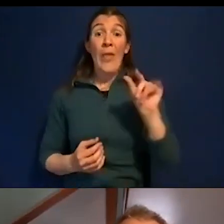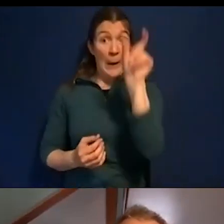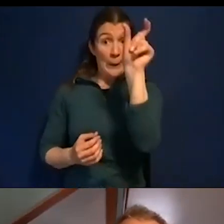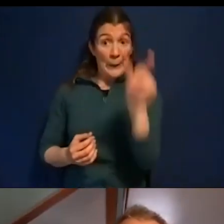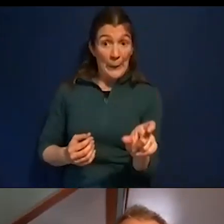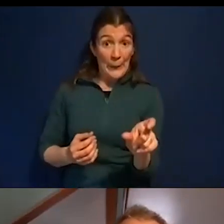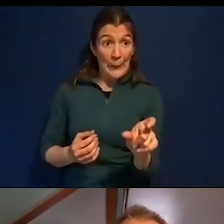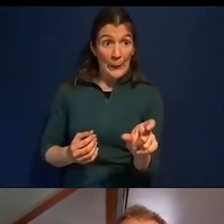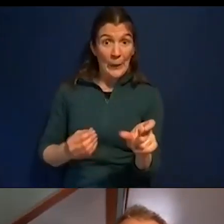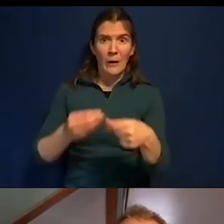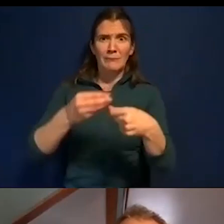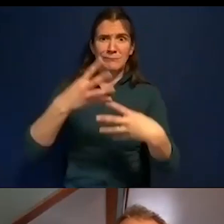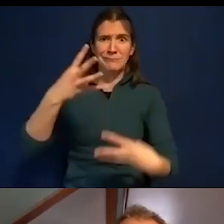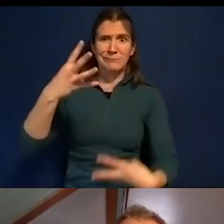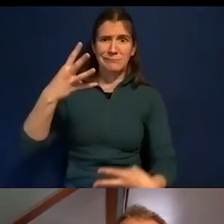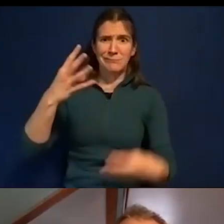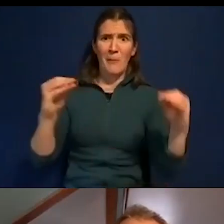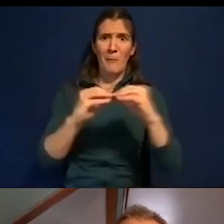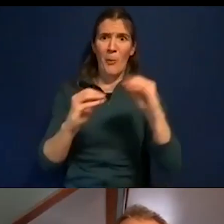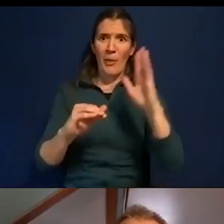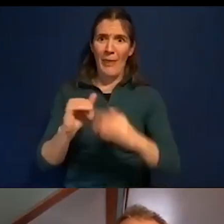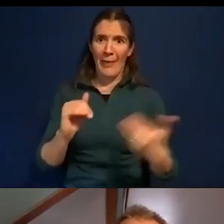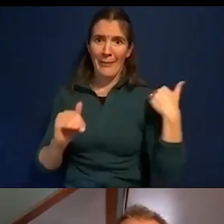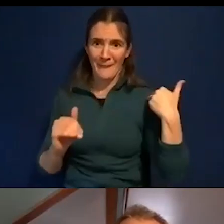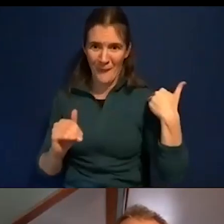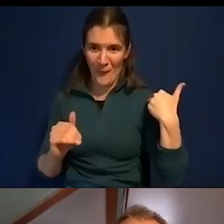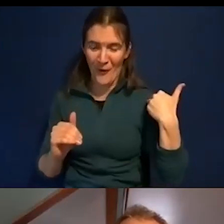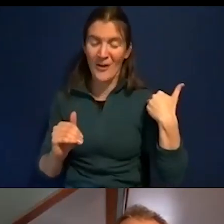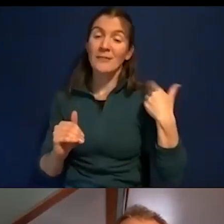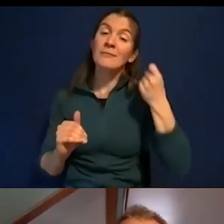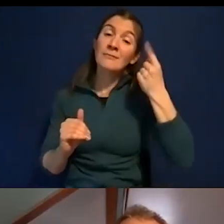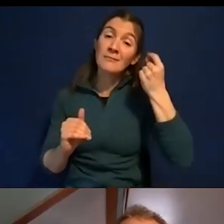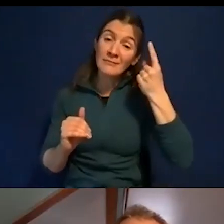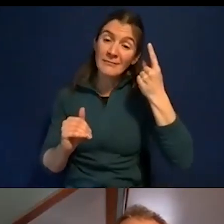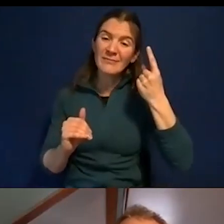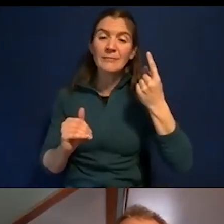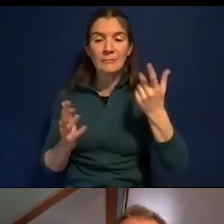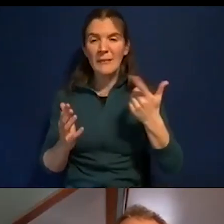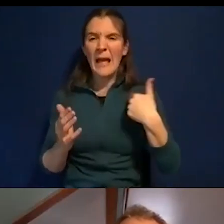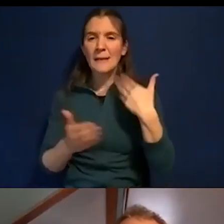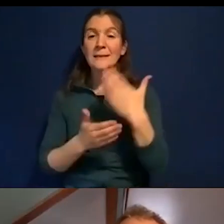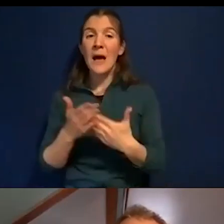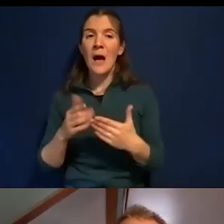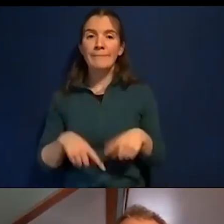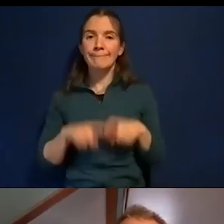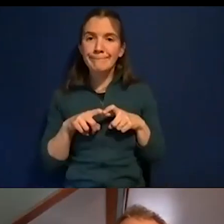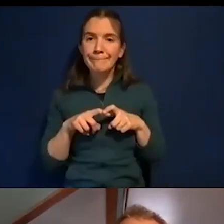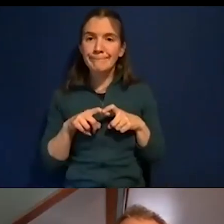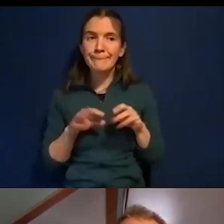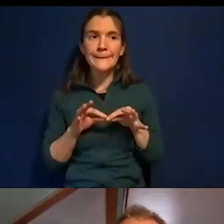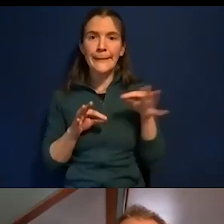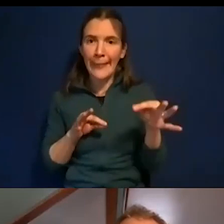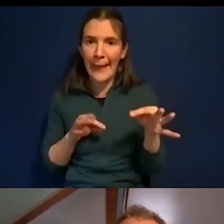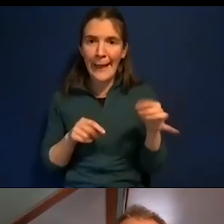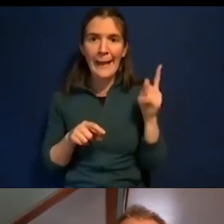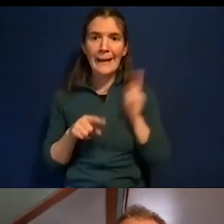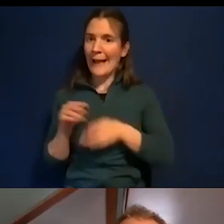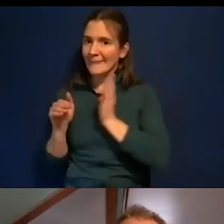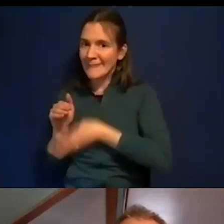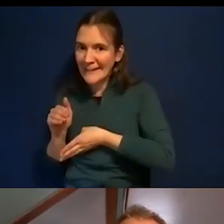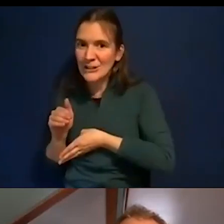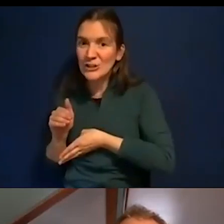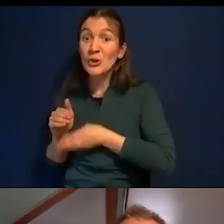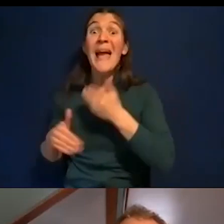little bigger this year. I think we definitely experienced some delays related to the pandemic and getting